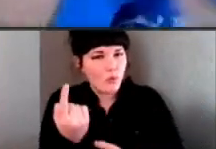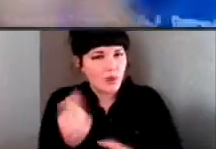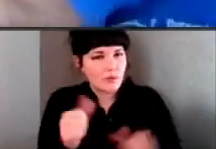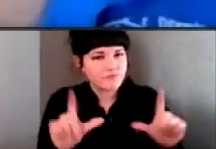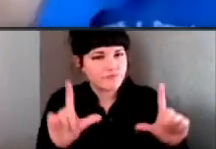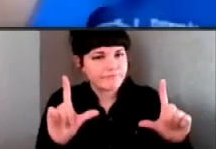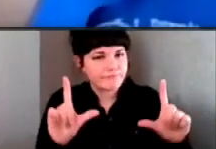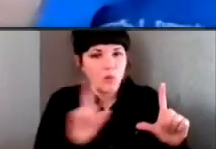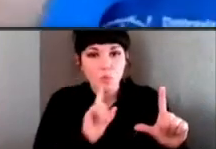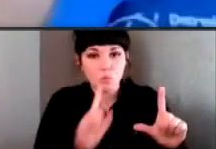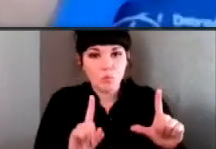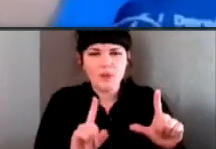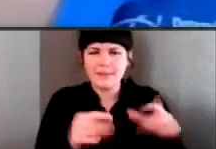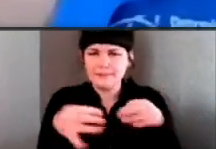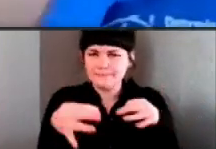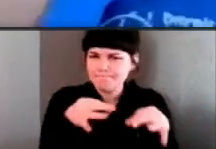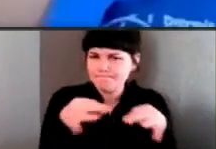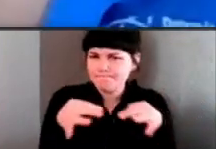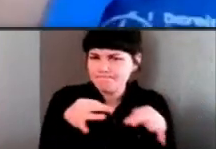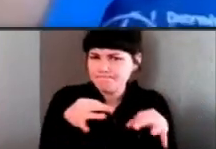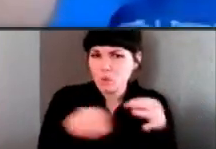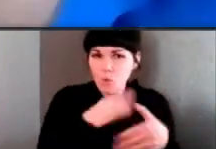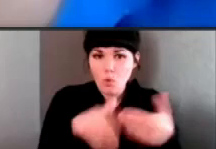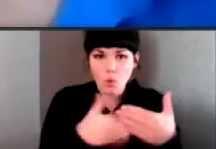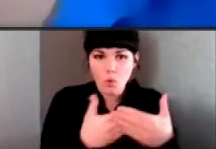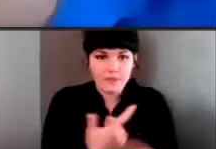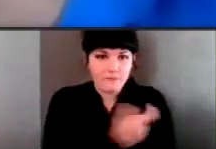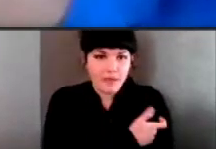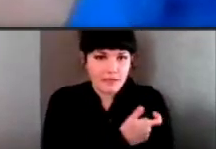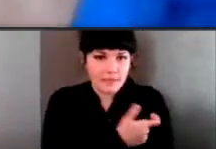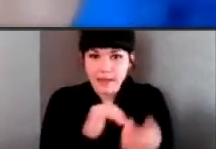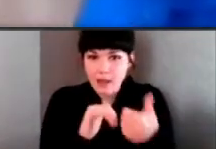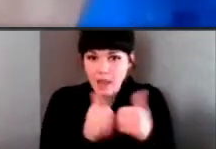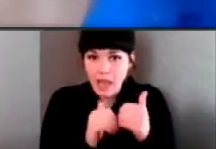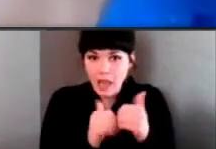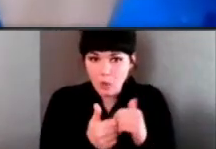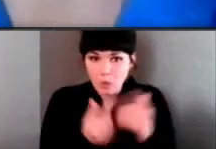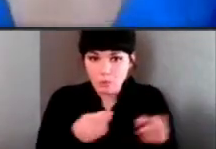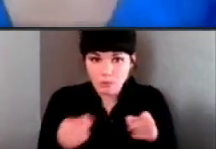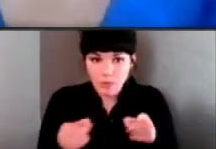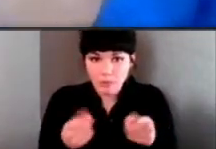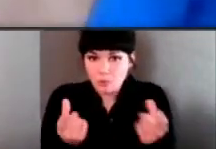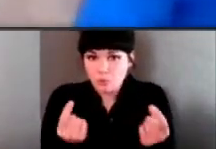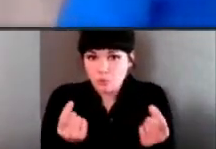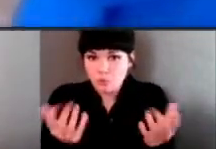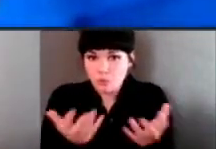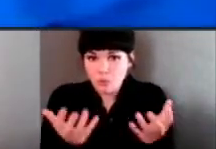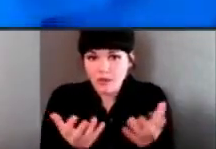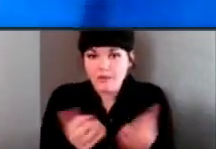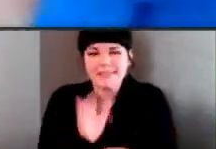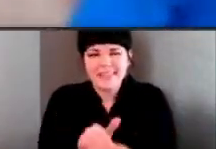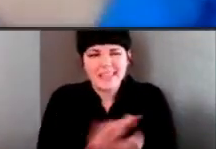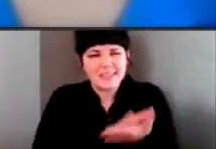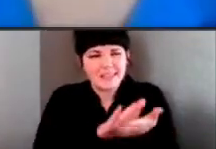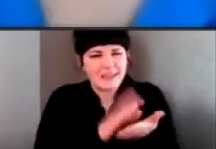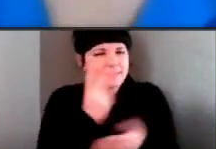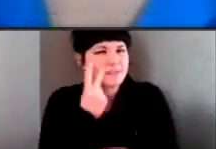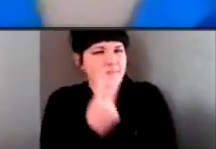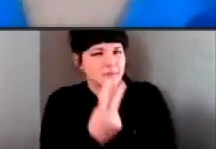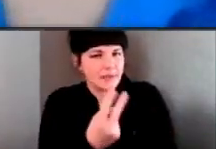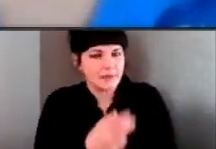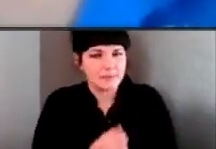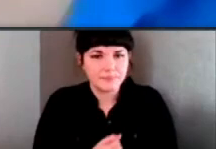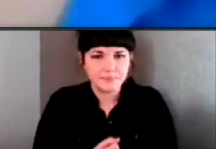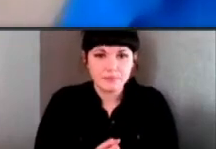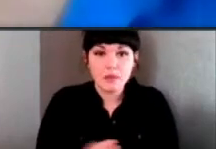these vaccines are being applied. Mm-hmm. And it was really great to see that unlike in other cities